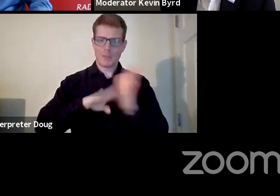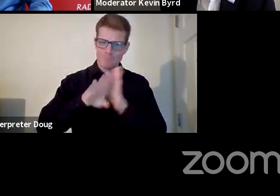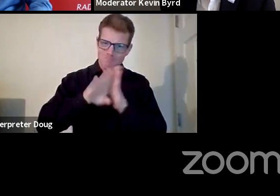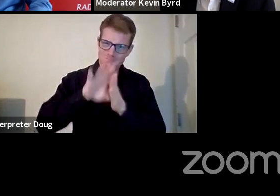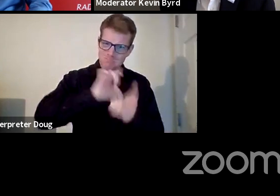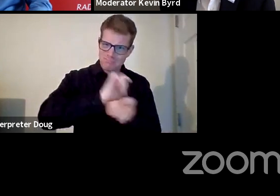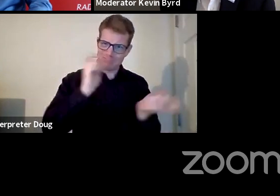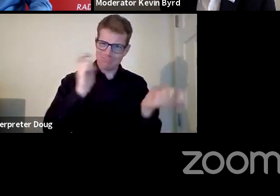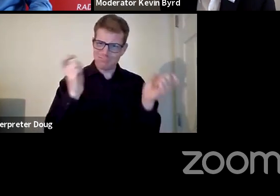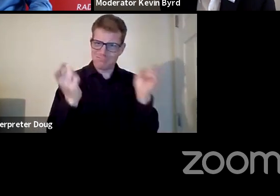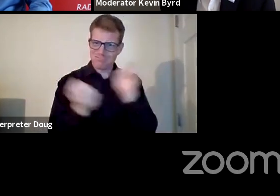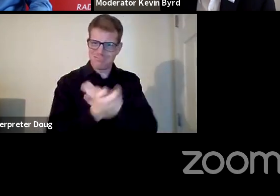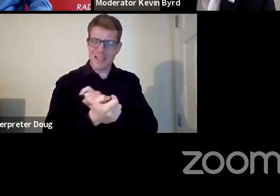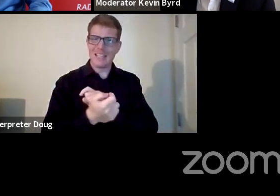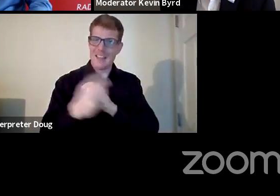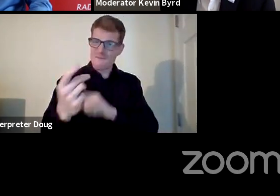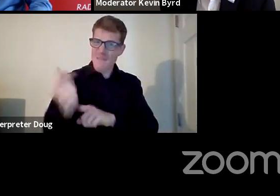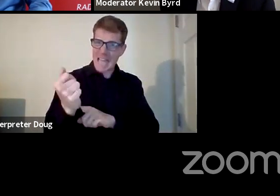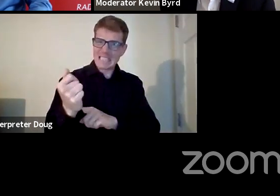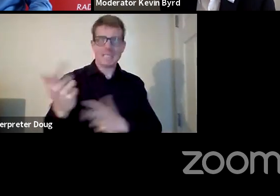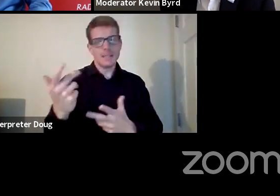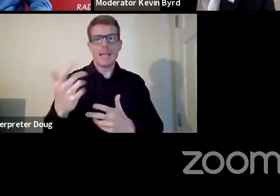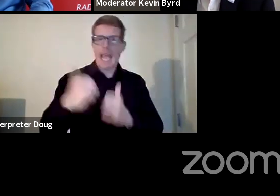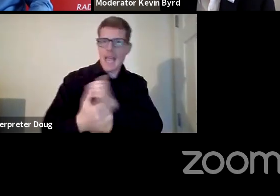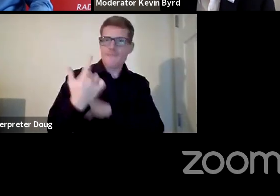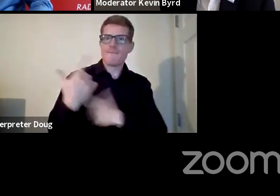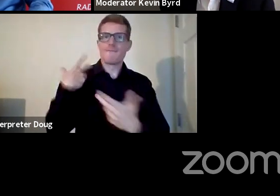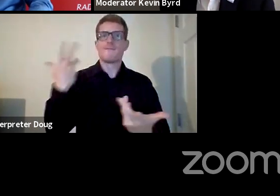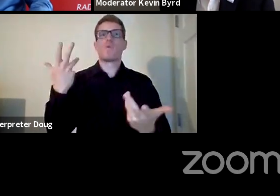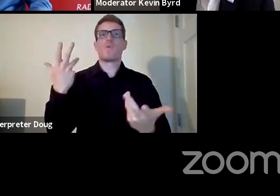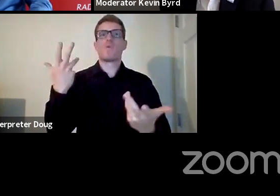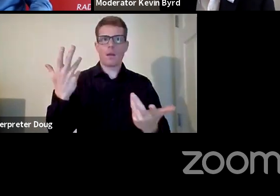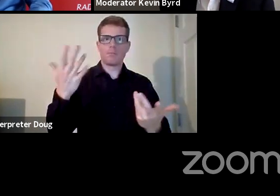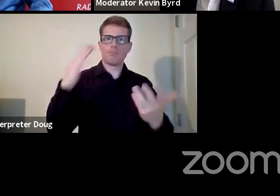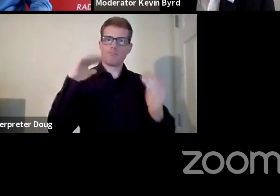of ideas and insight rather than as some kind of